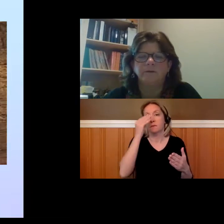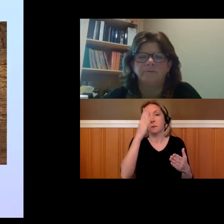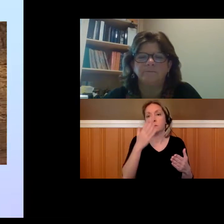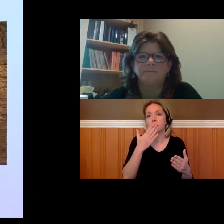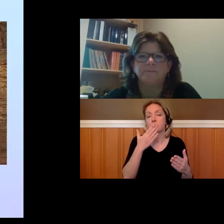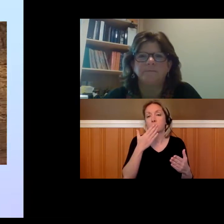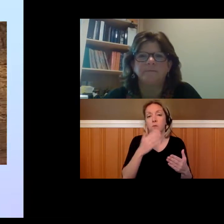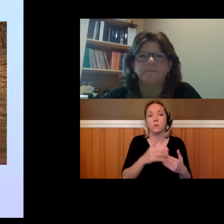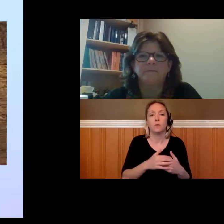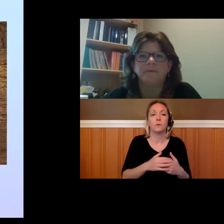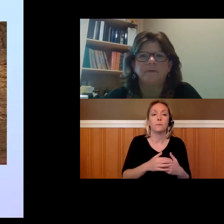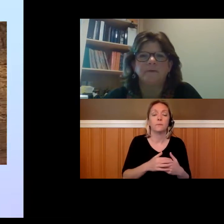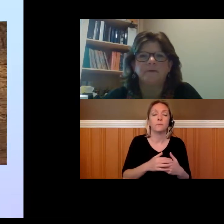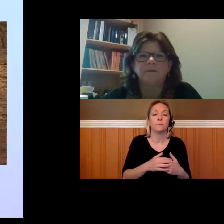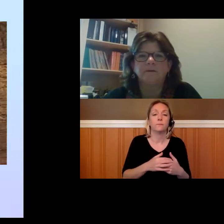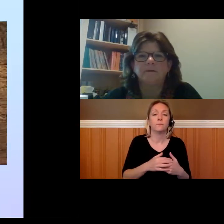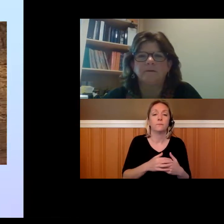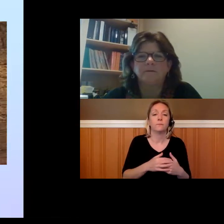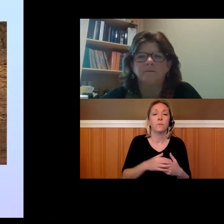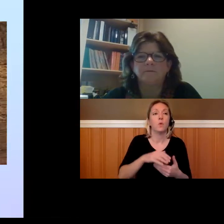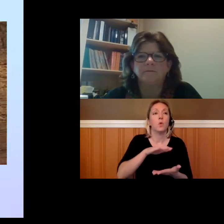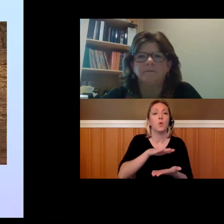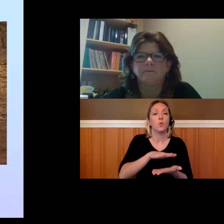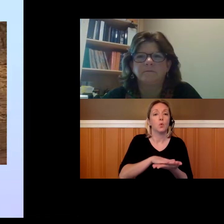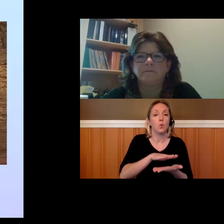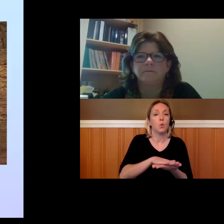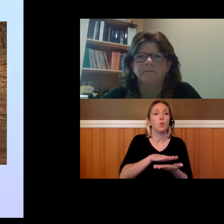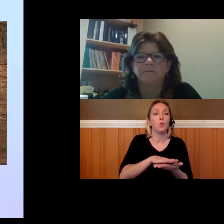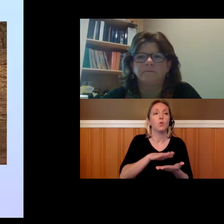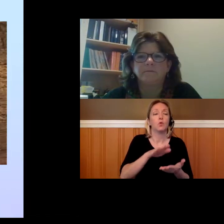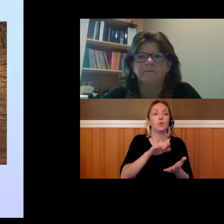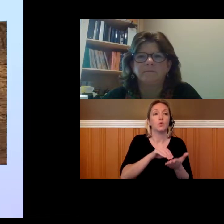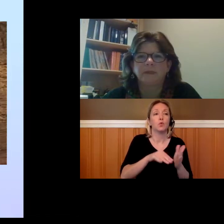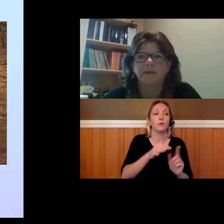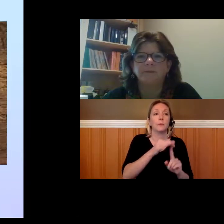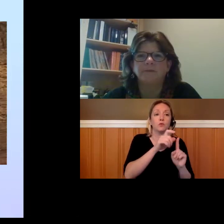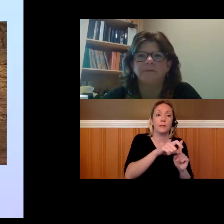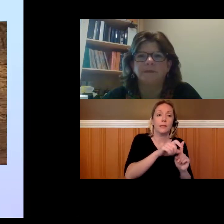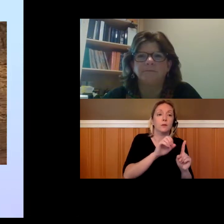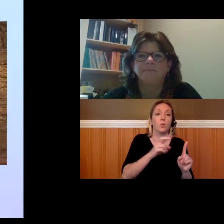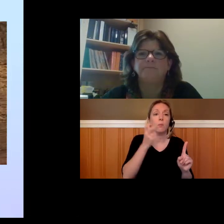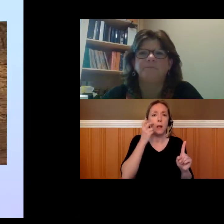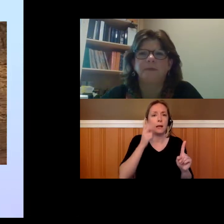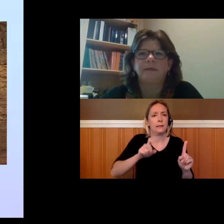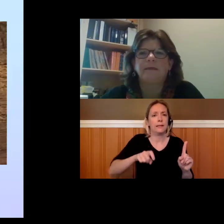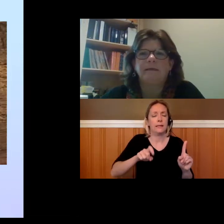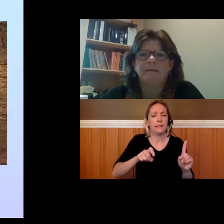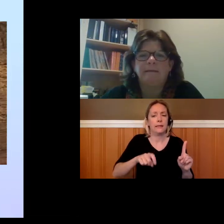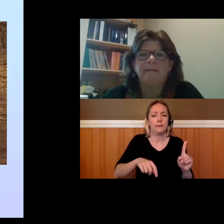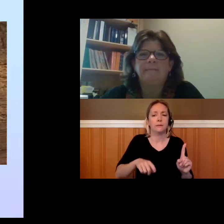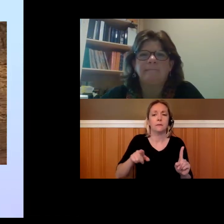That even schools with students with special needs and blind need this. Absolutely. And tragic that. I have a